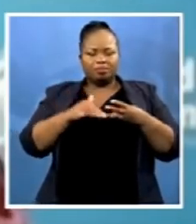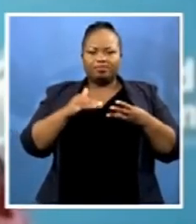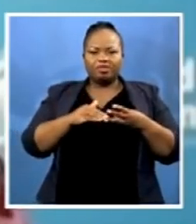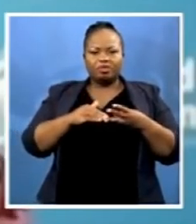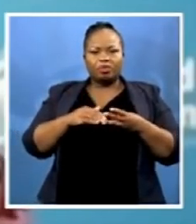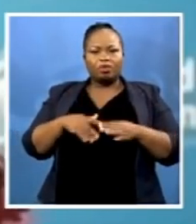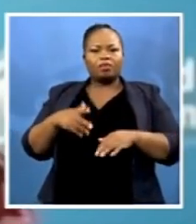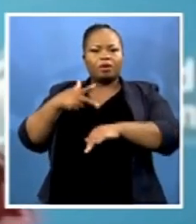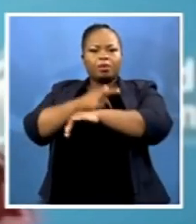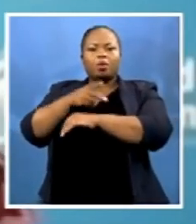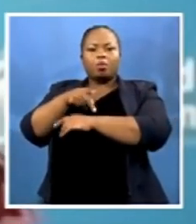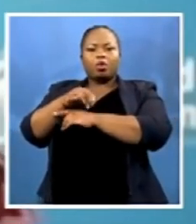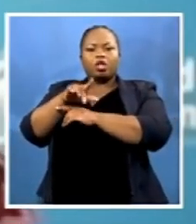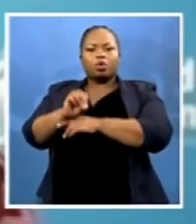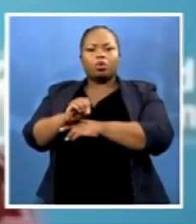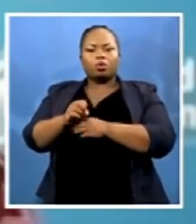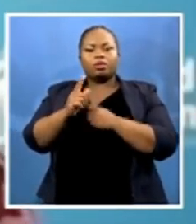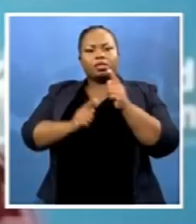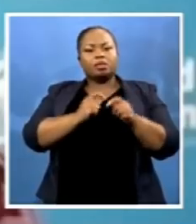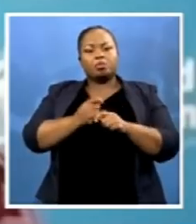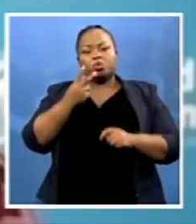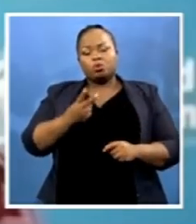that countries were being